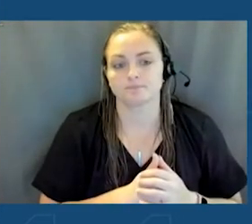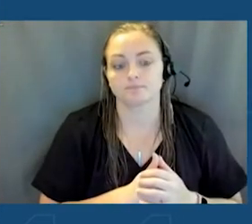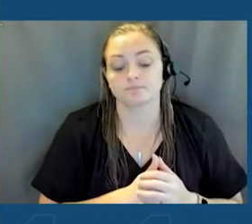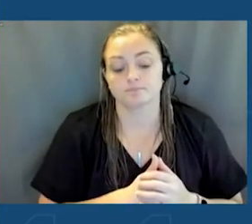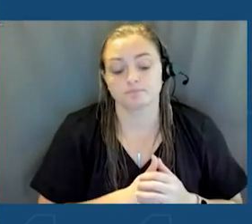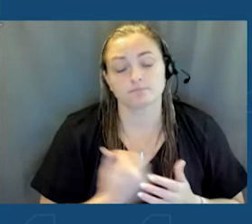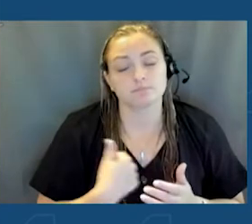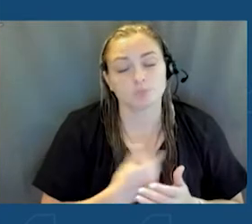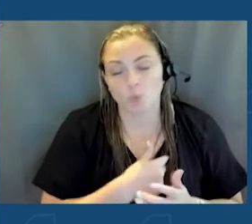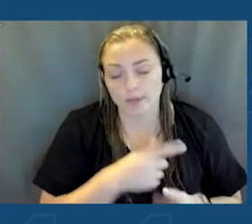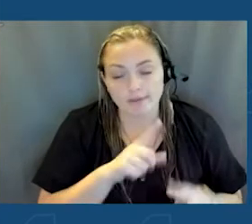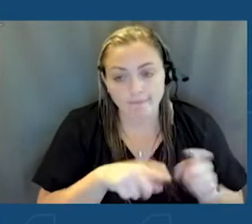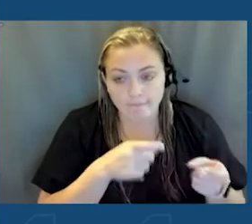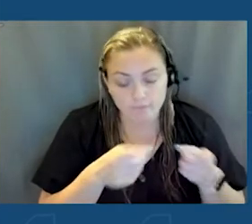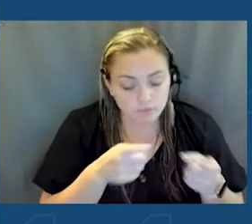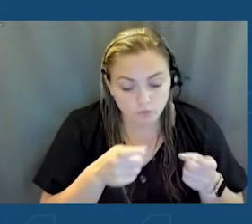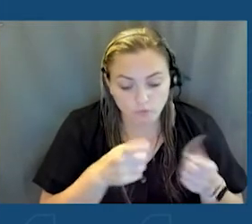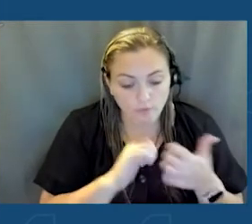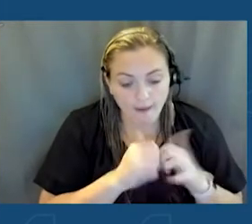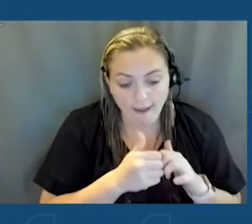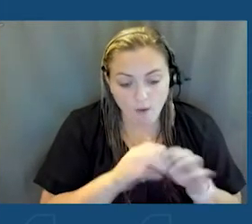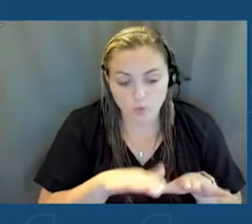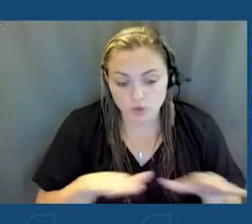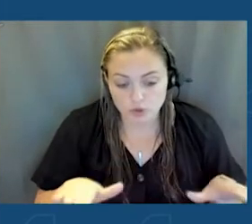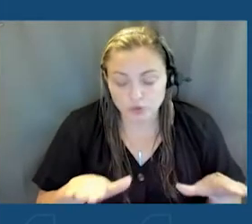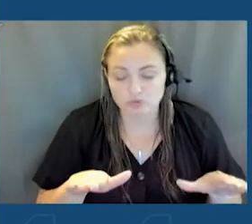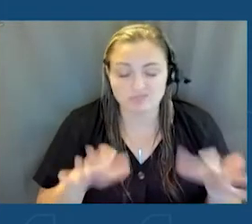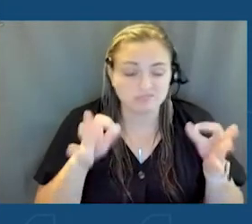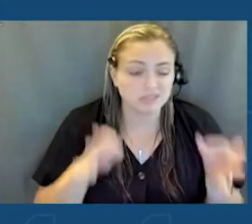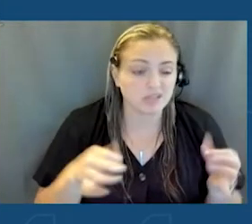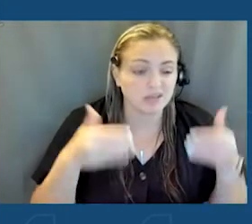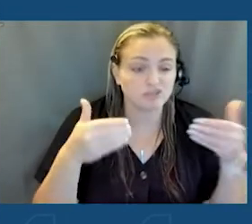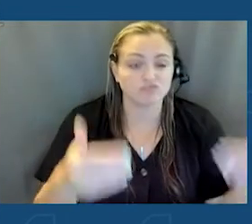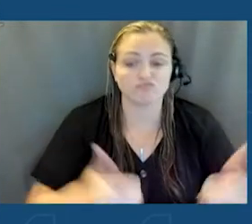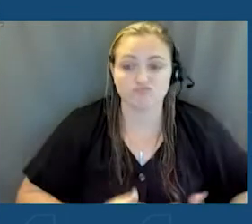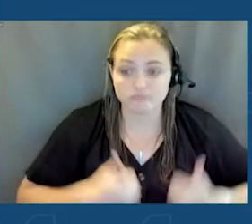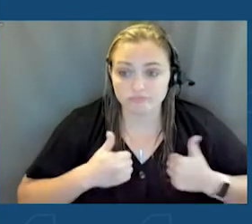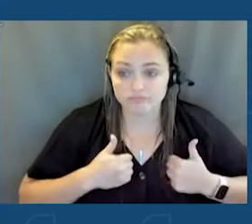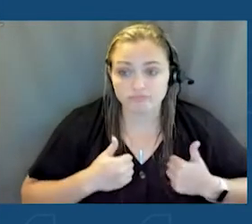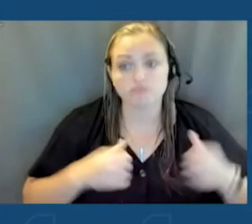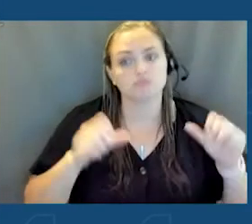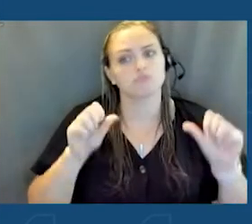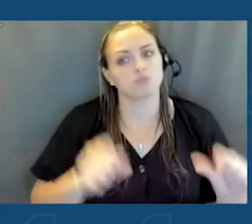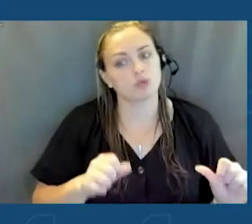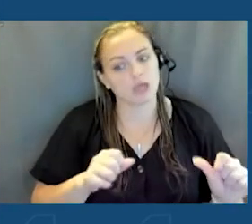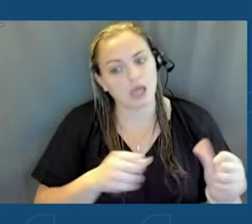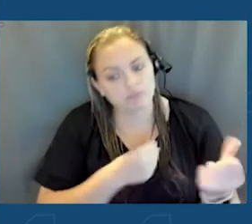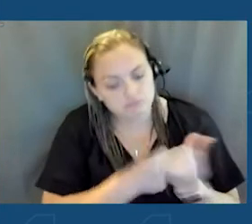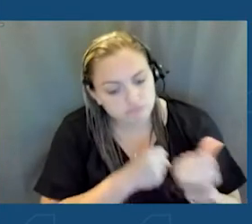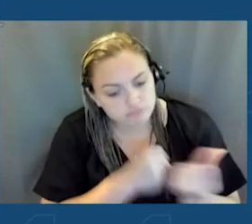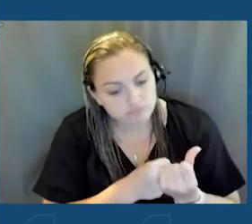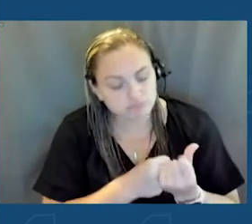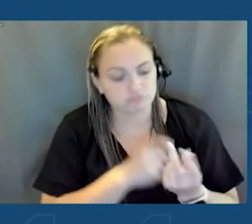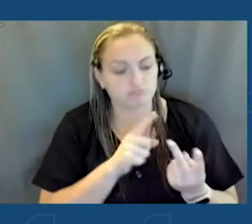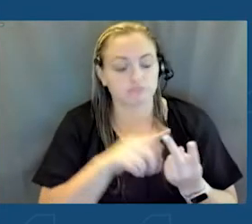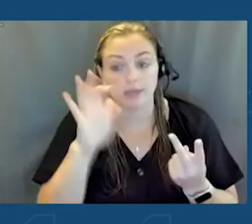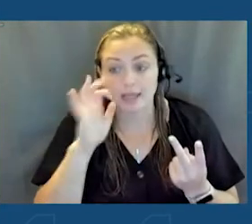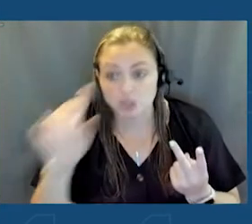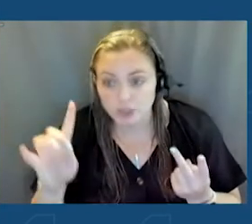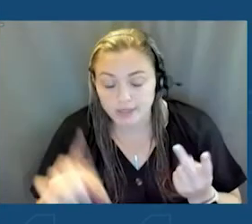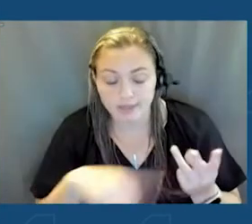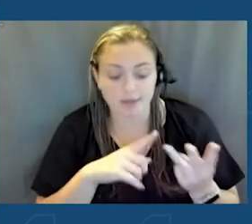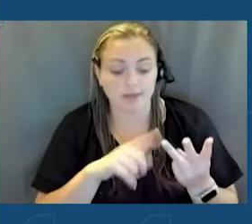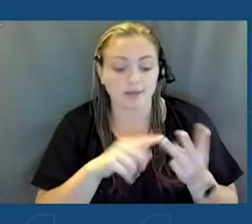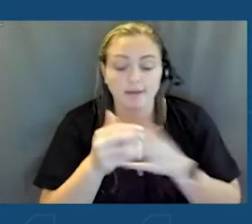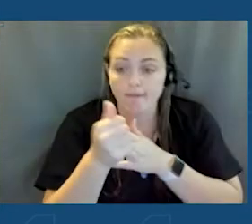certainly can't control how our children choose to lead their lives, we can certainly nourish them, we can educate them, we can